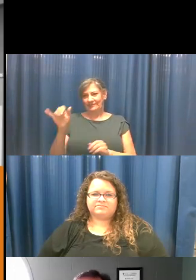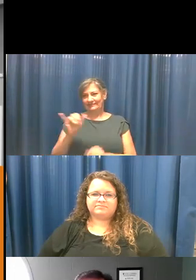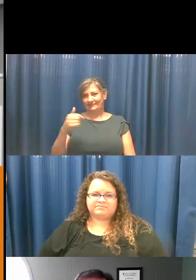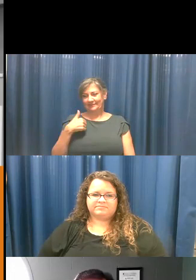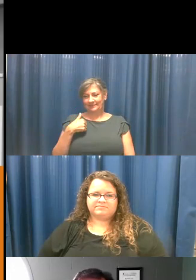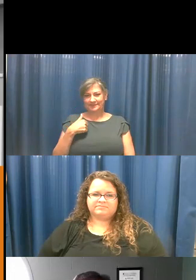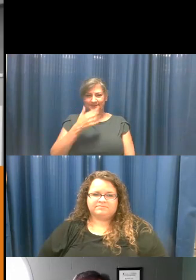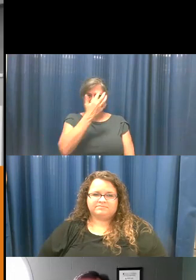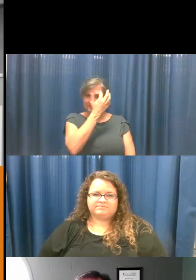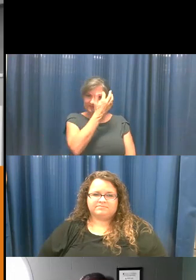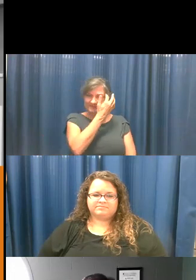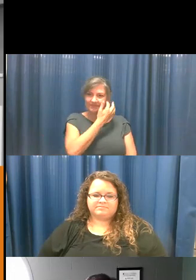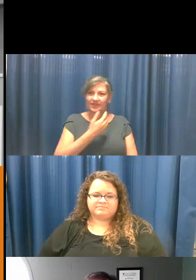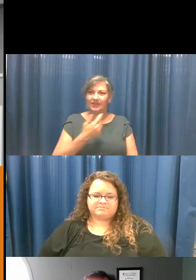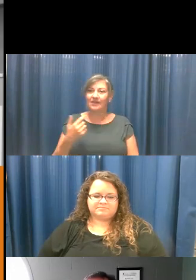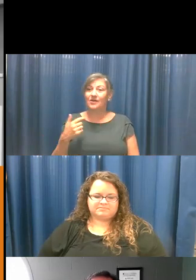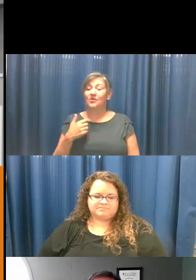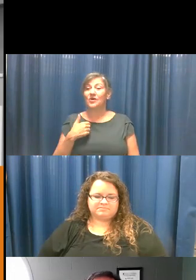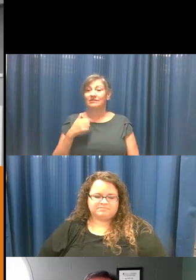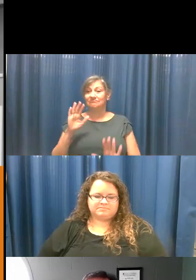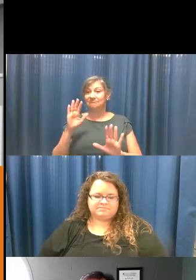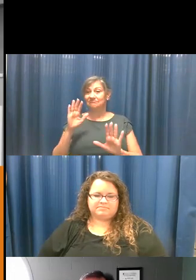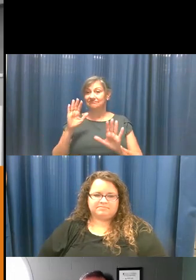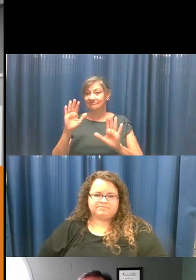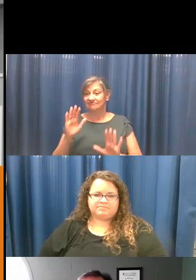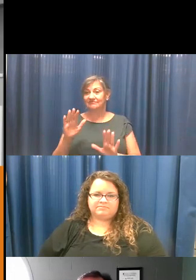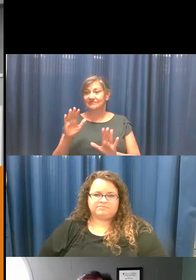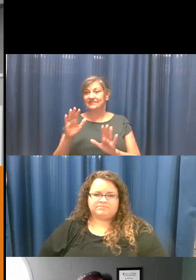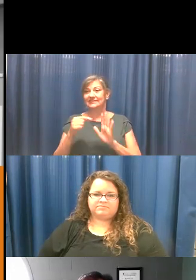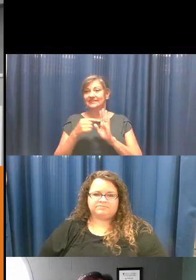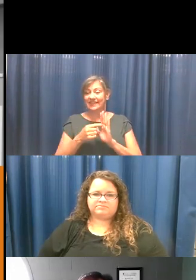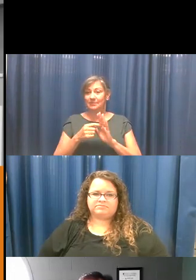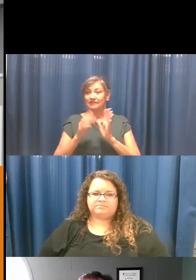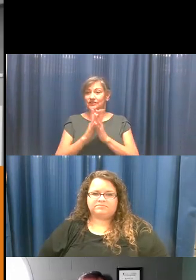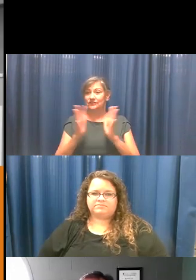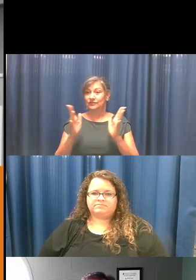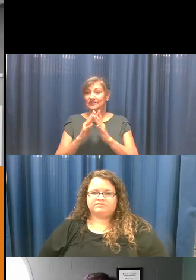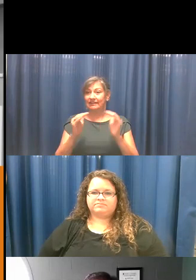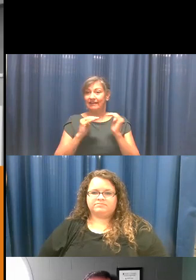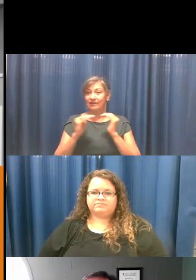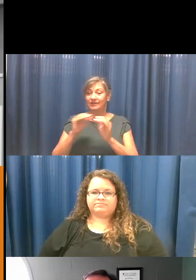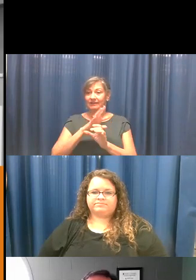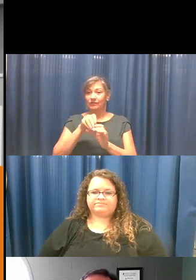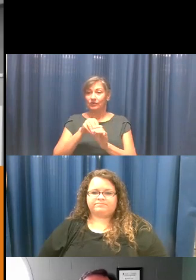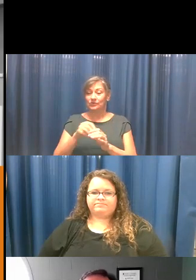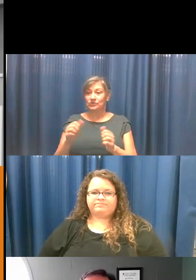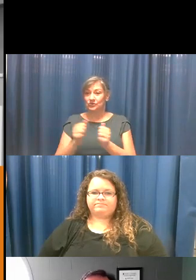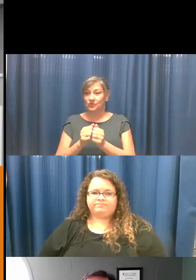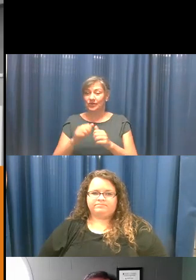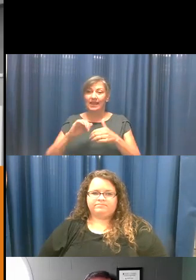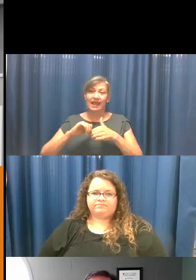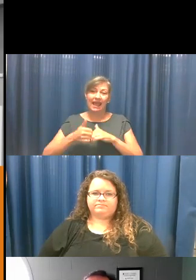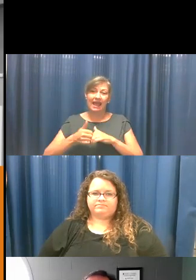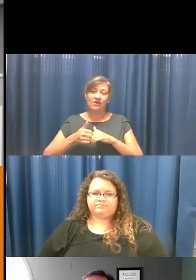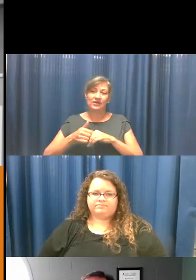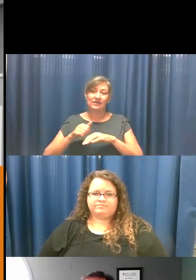One of the shining examples of our diversity, equity, inclusion work and how it can impact